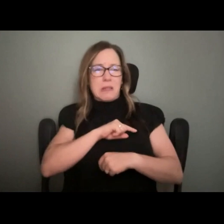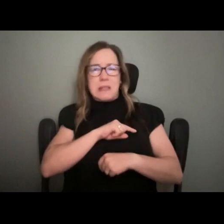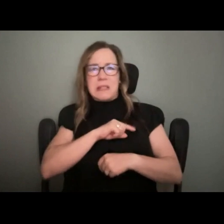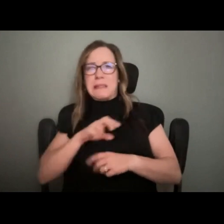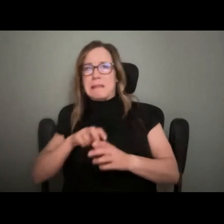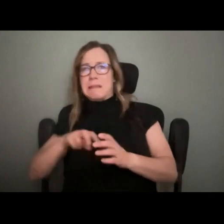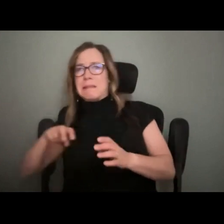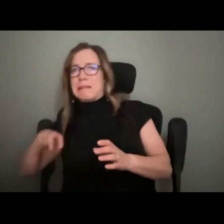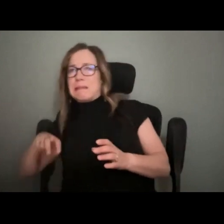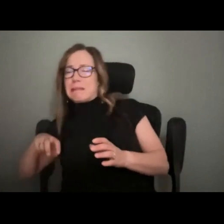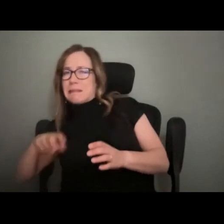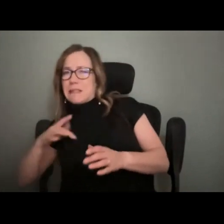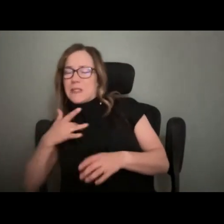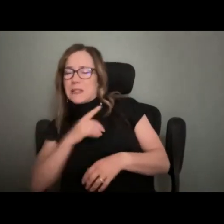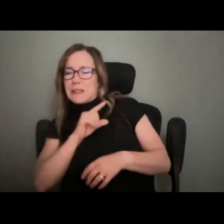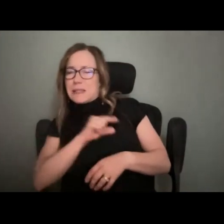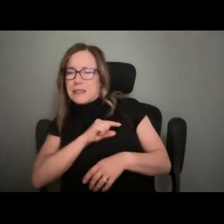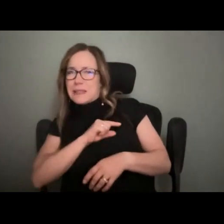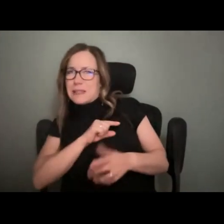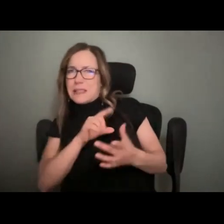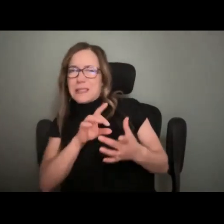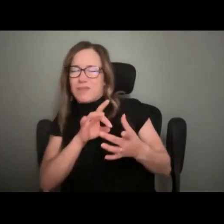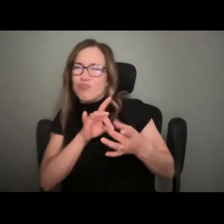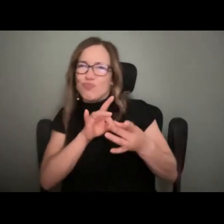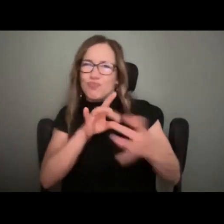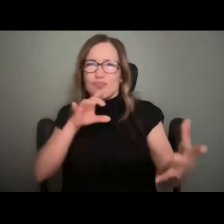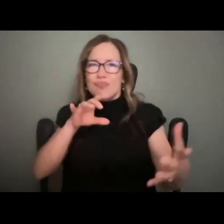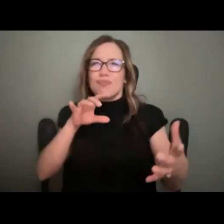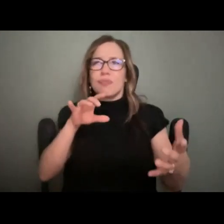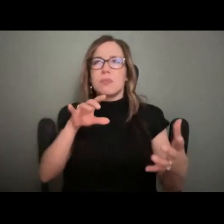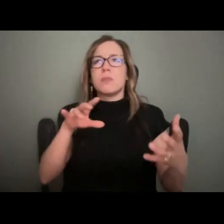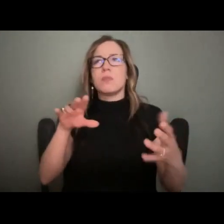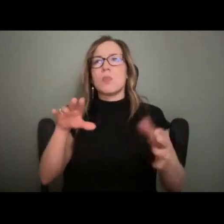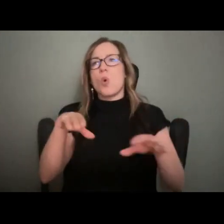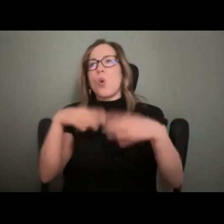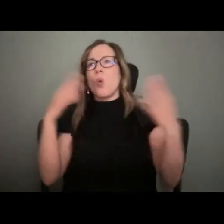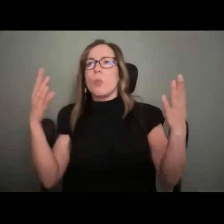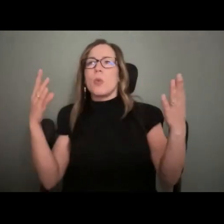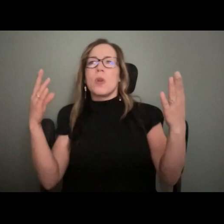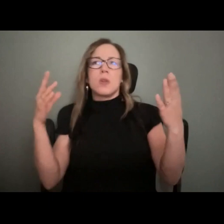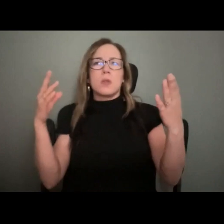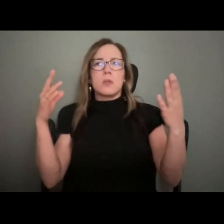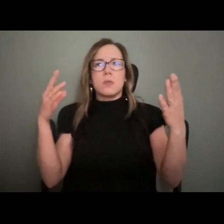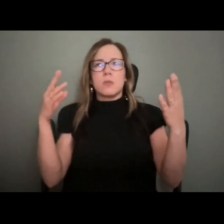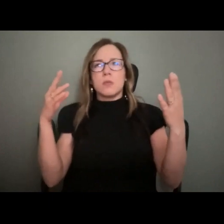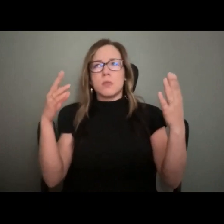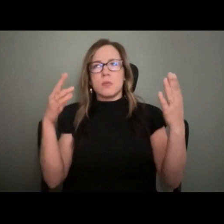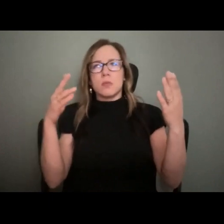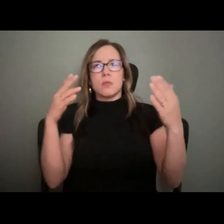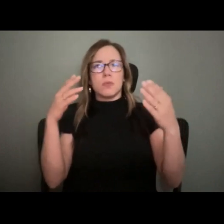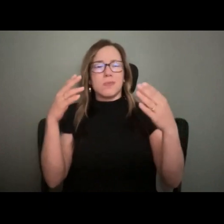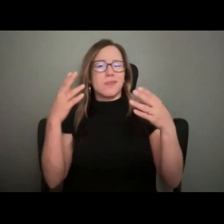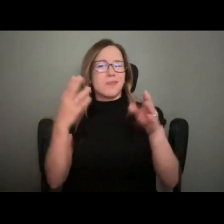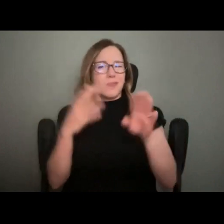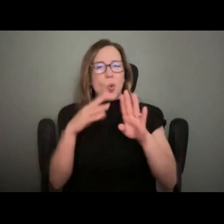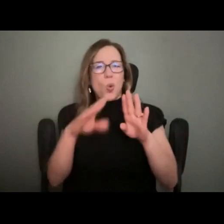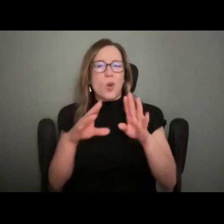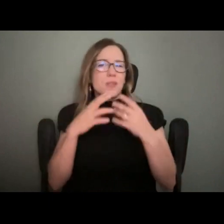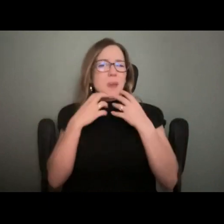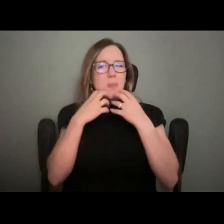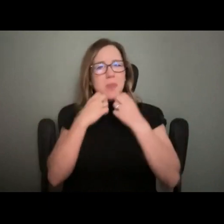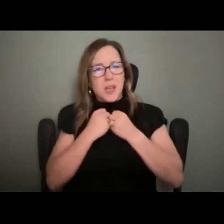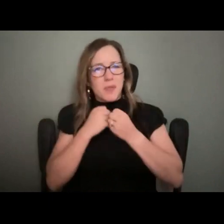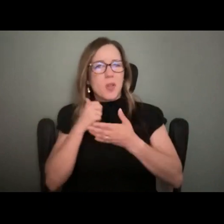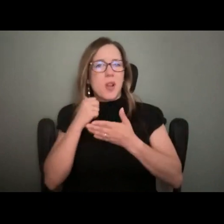from caregiving for a bit, all of that opens doors for them for social engagement in whatever ways are most meaningful and helpful to